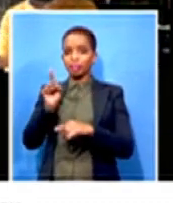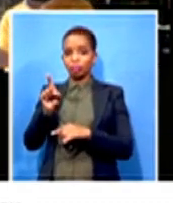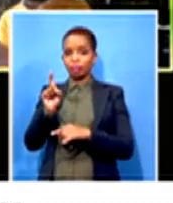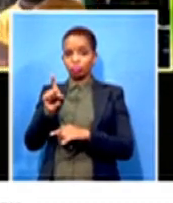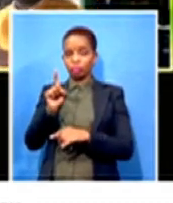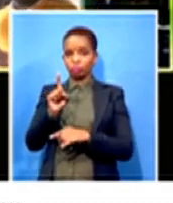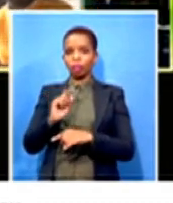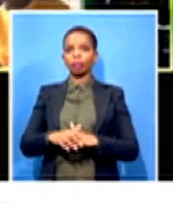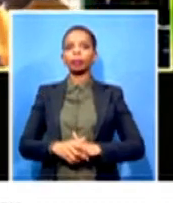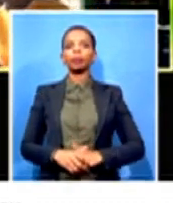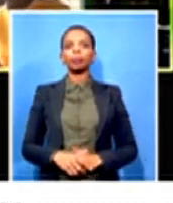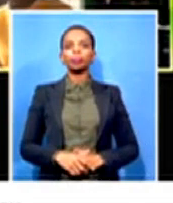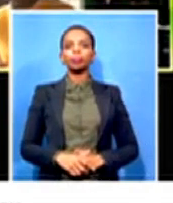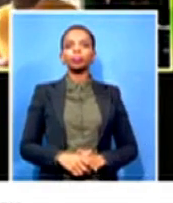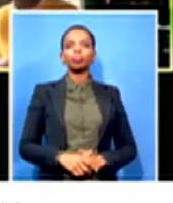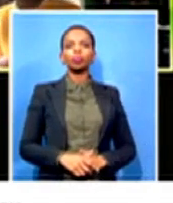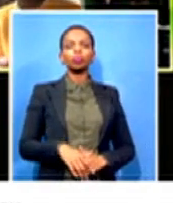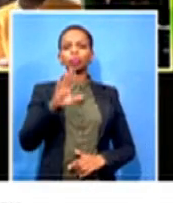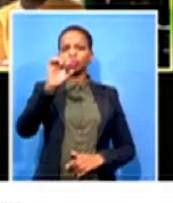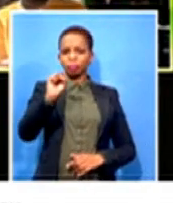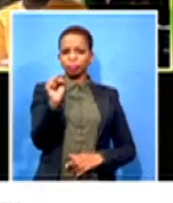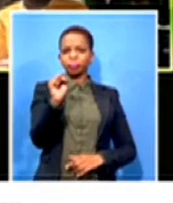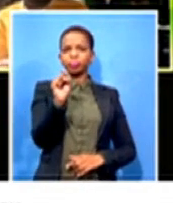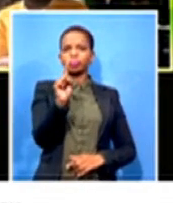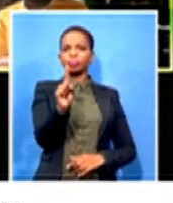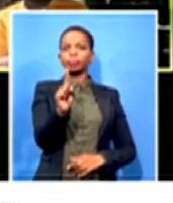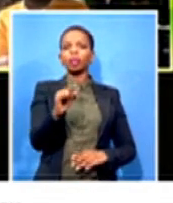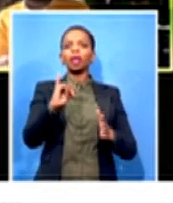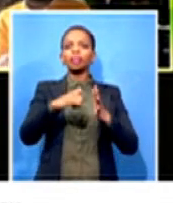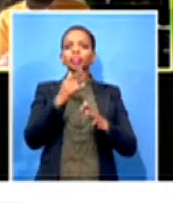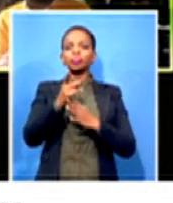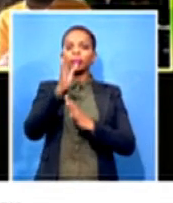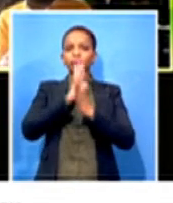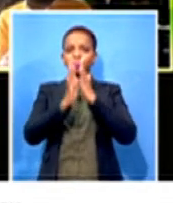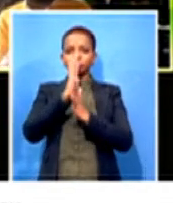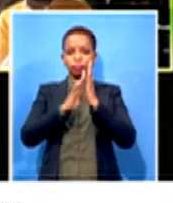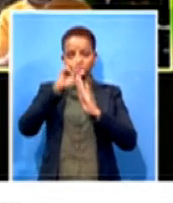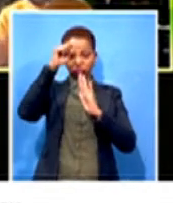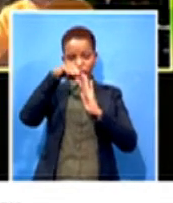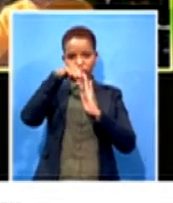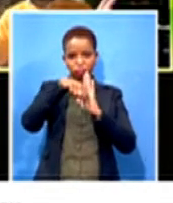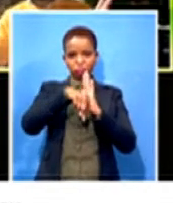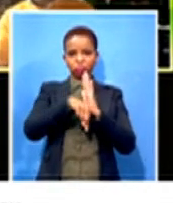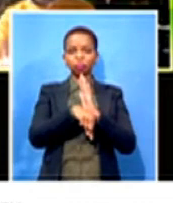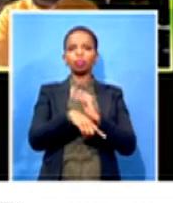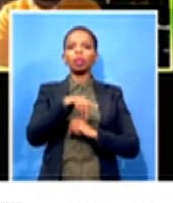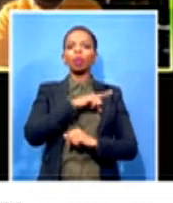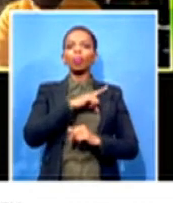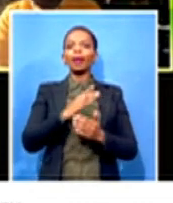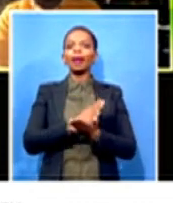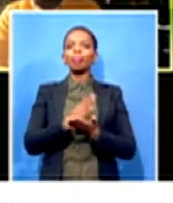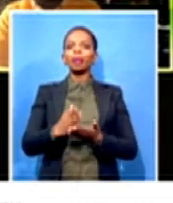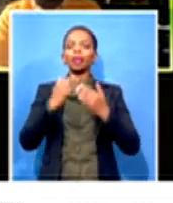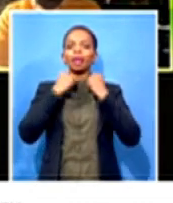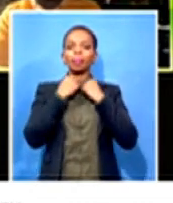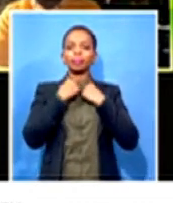if you could just give us a breakdown of that graph, because I think it gives some solace to parents when they're seeing all of these rates of, hearing stories